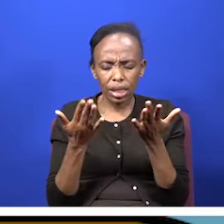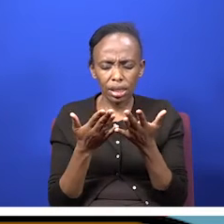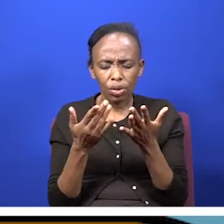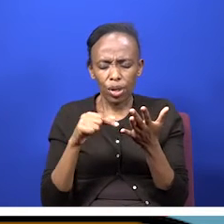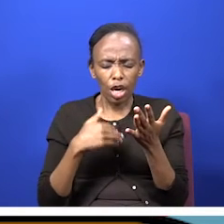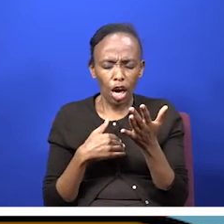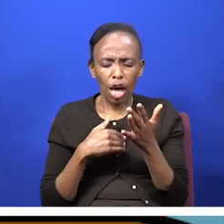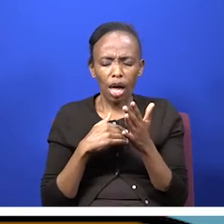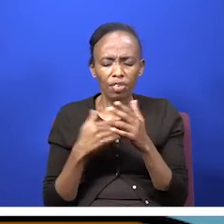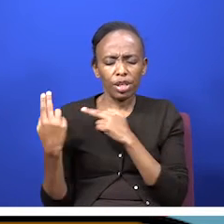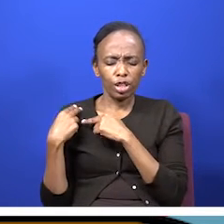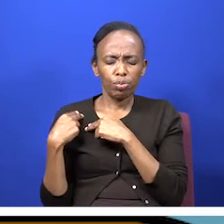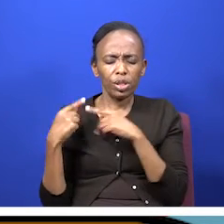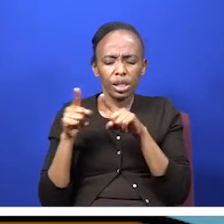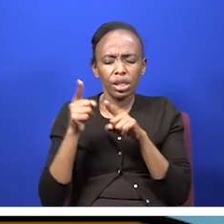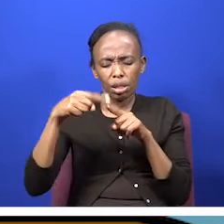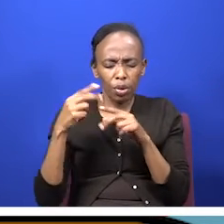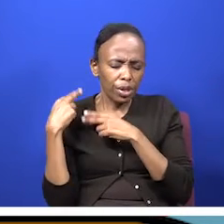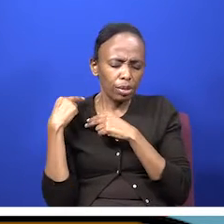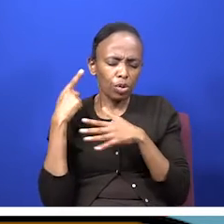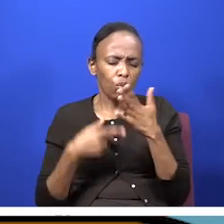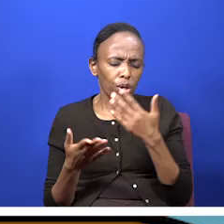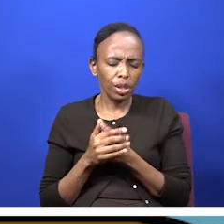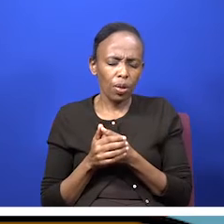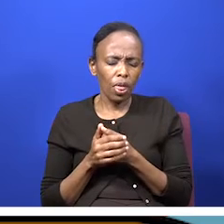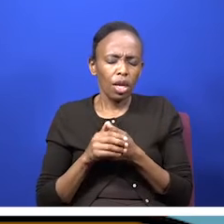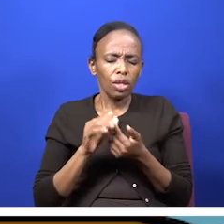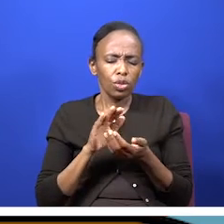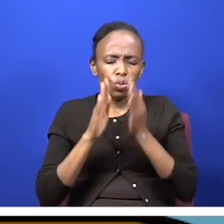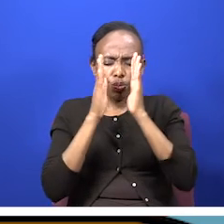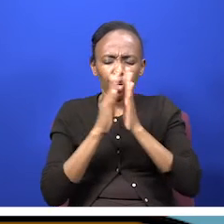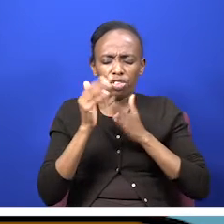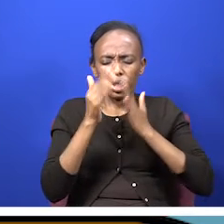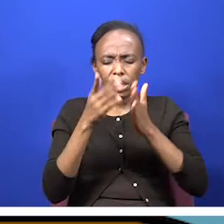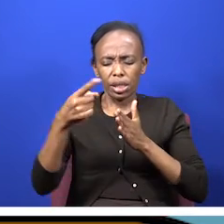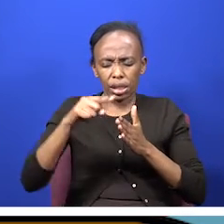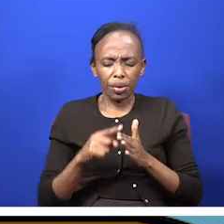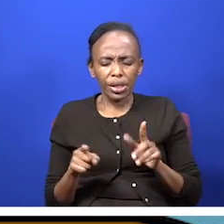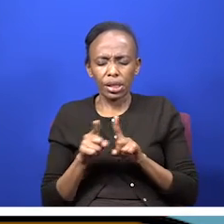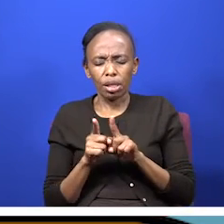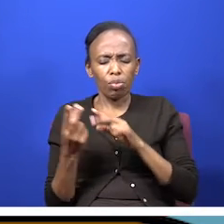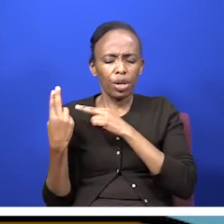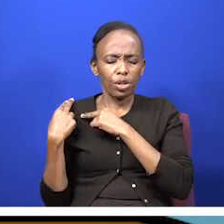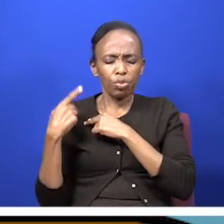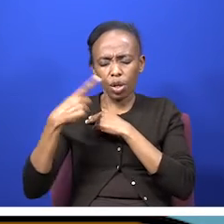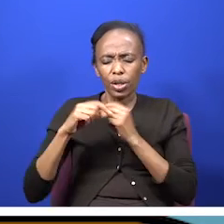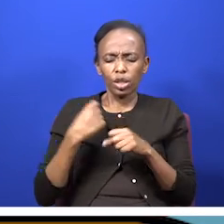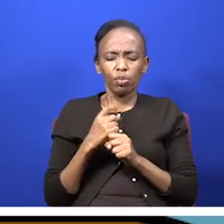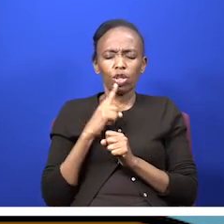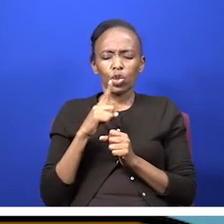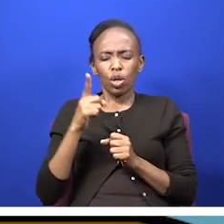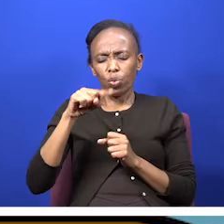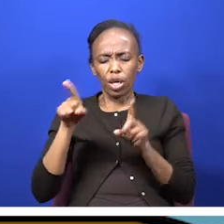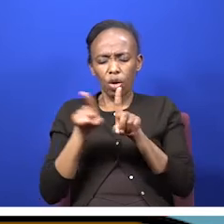reminding us that we have a role to play, and our role is to we pray for our leaders. Our role is